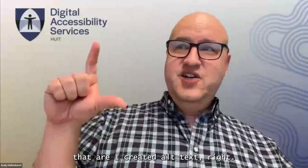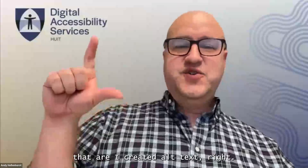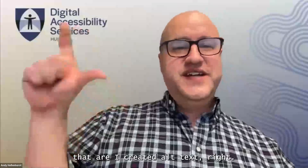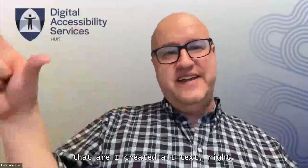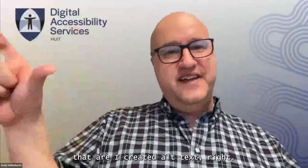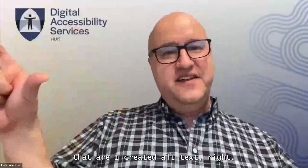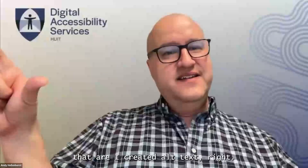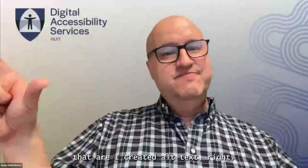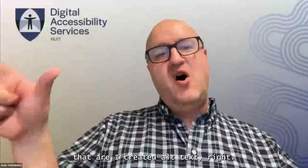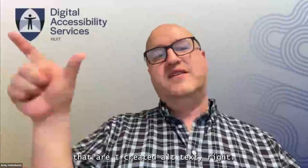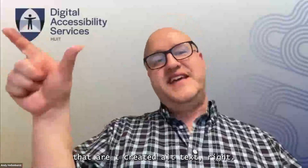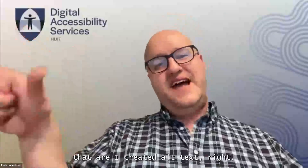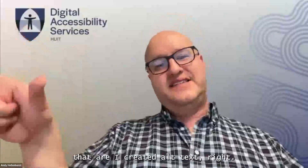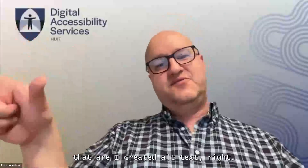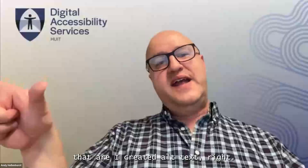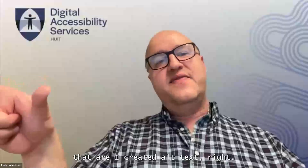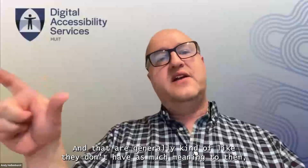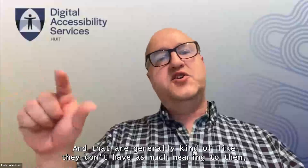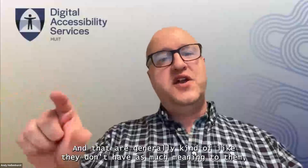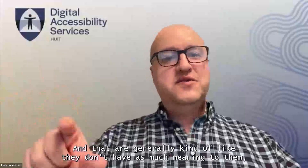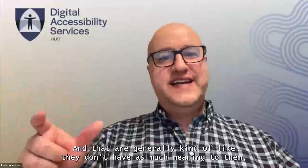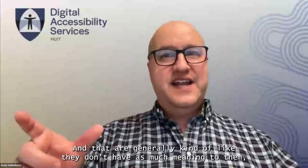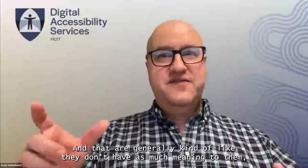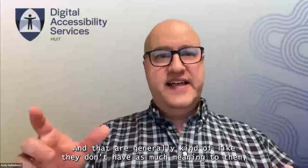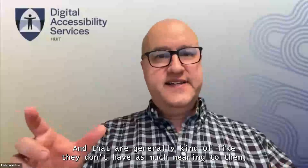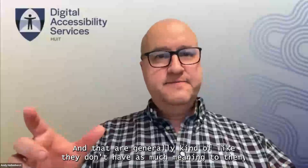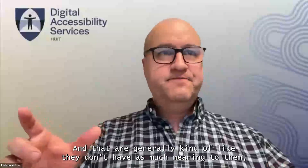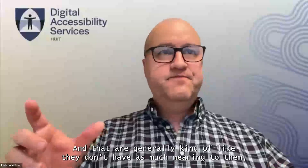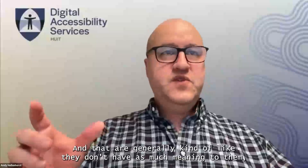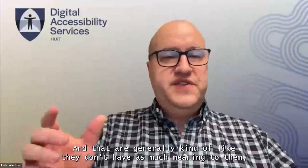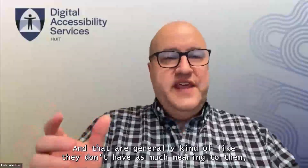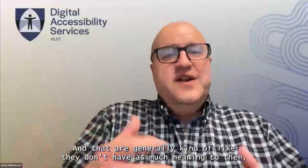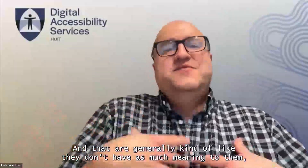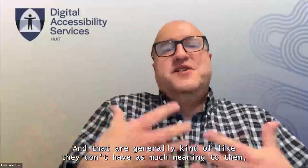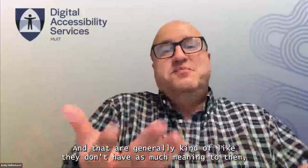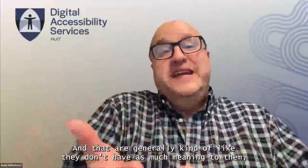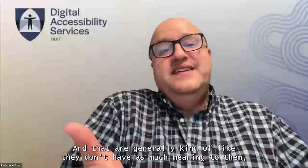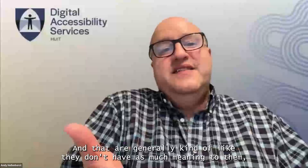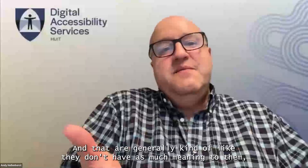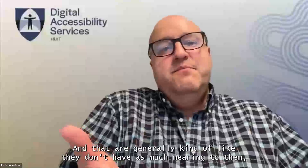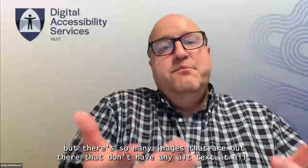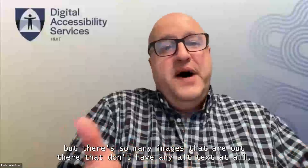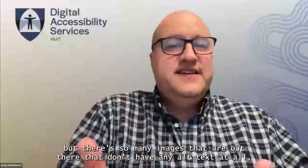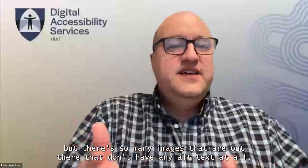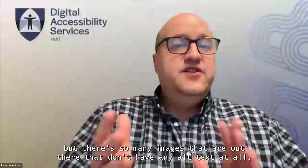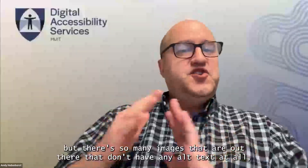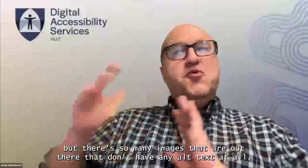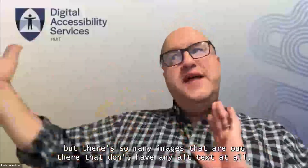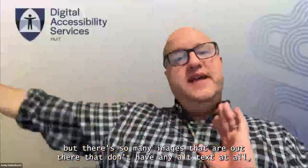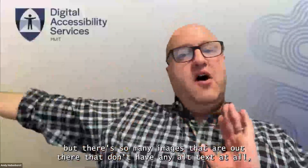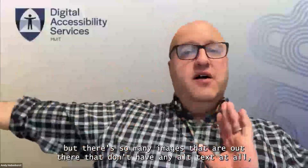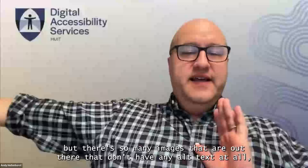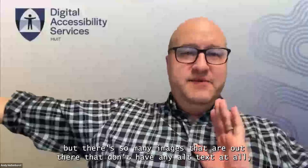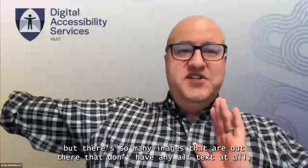AI created alt text, right? And that are generally kind of like they don't have as much meaning to them, but there's